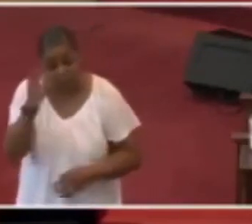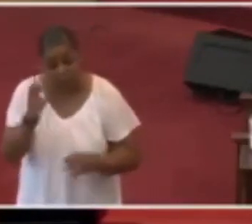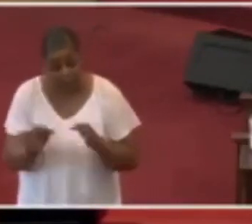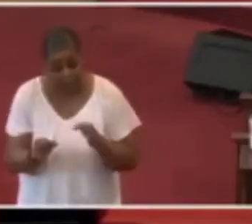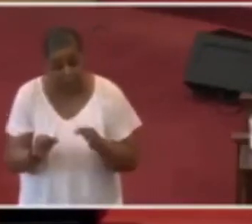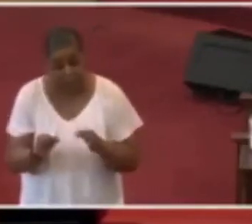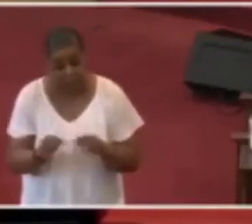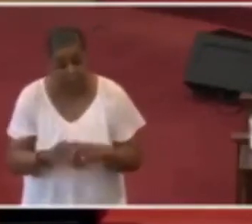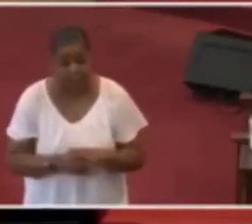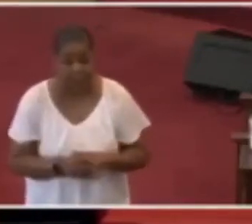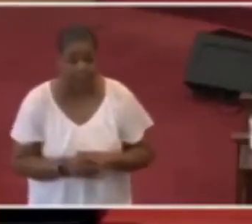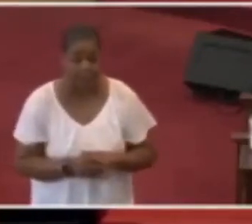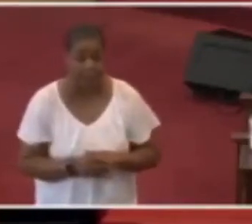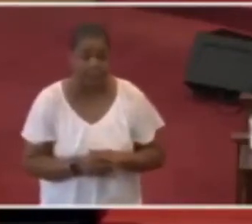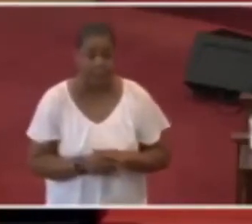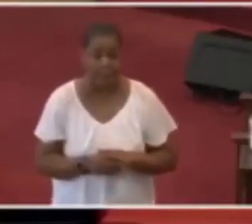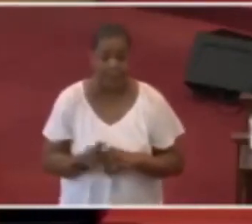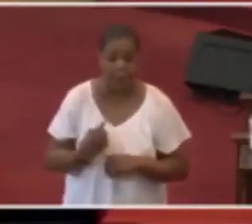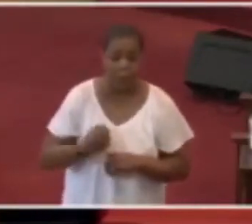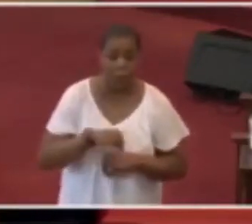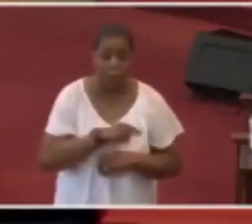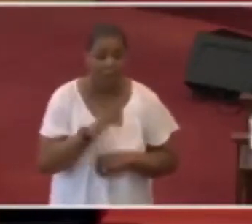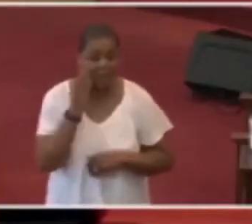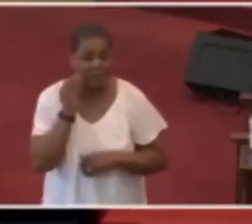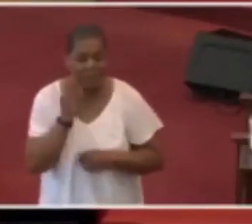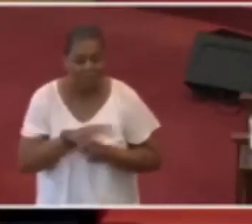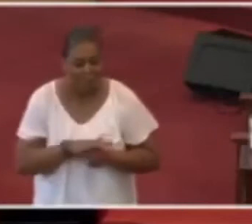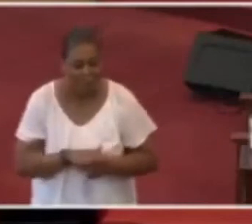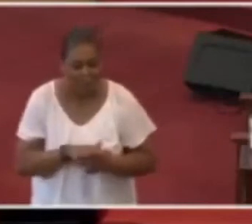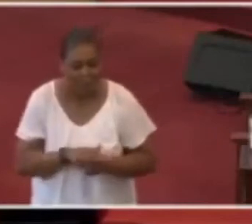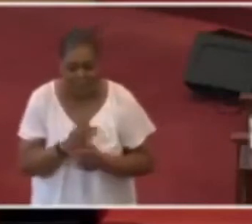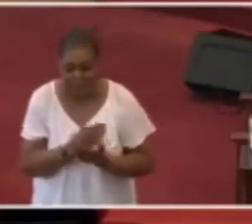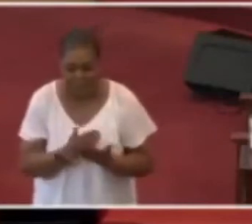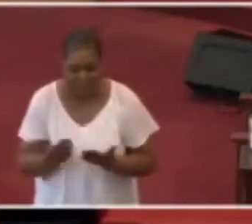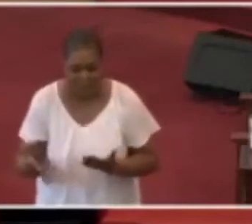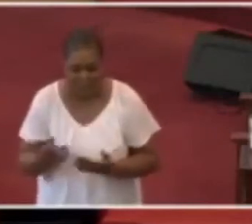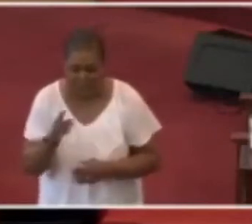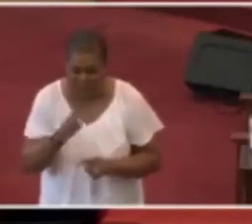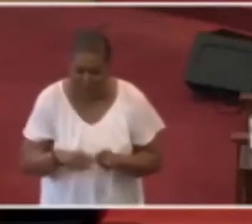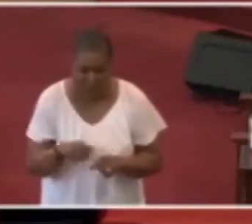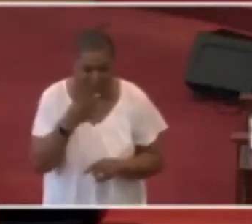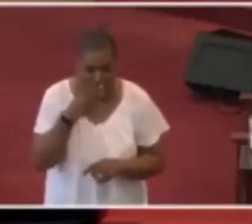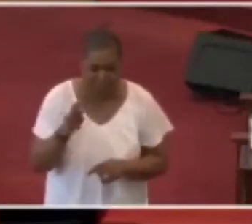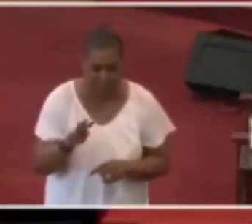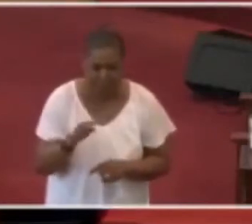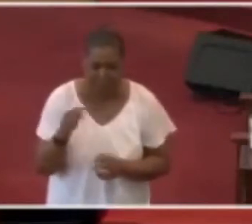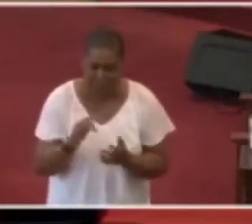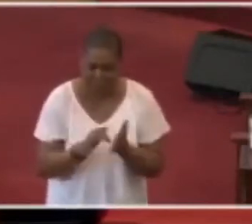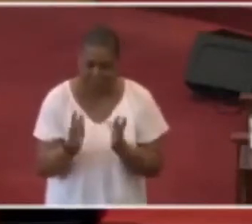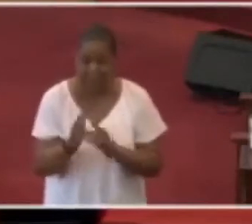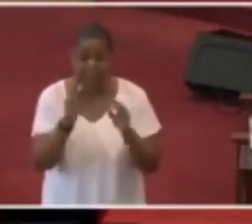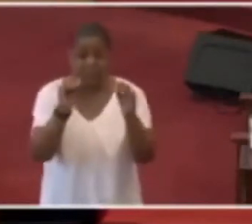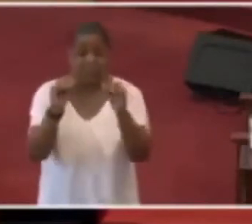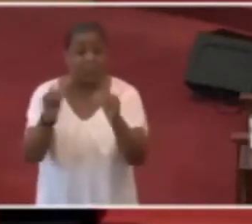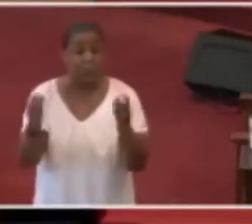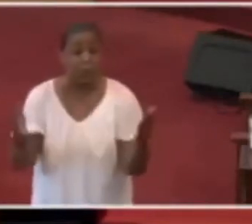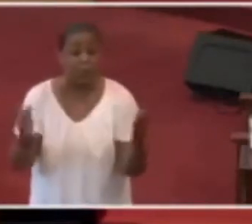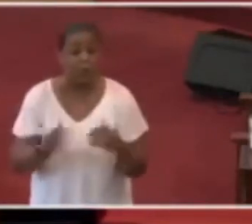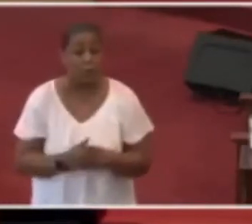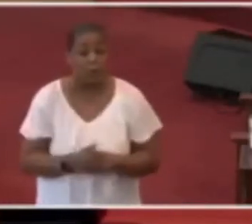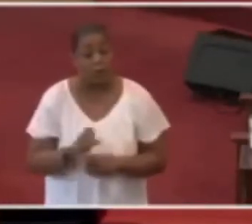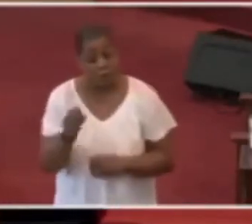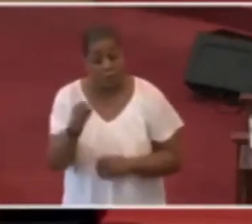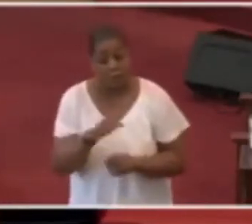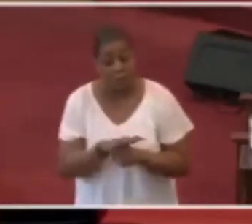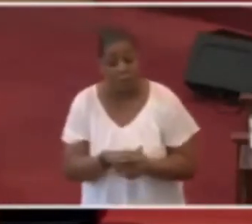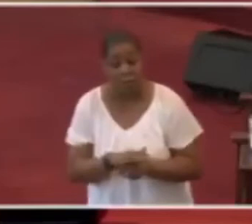made. We are under legitimate pressure. Some things can't be ignored. And all Jesus is teaching us here is while the pressure